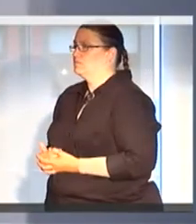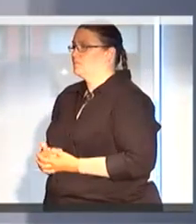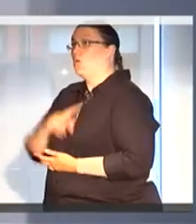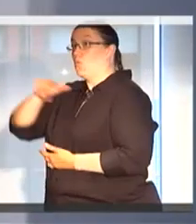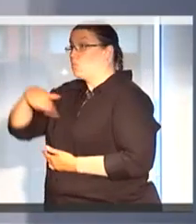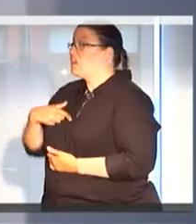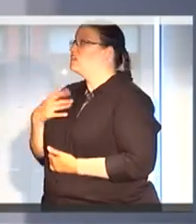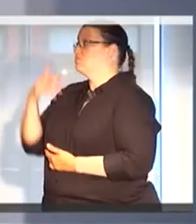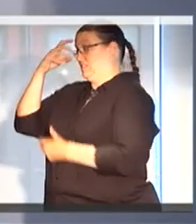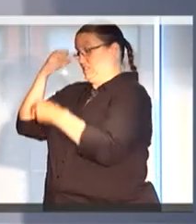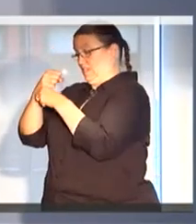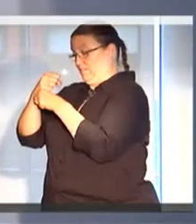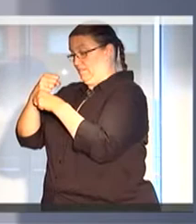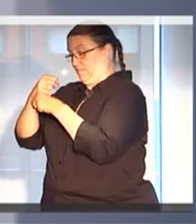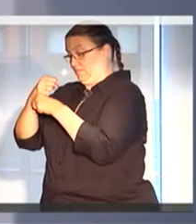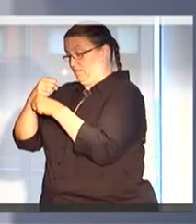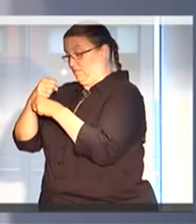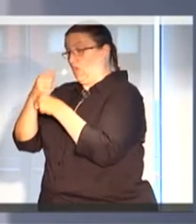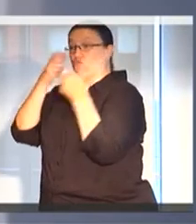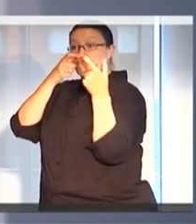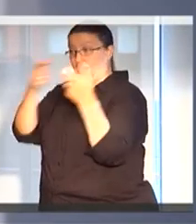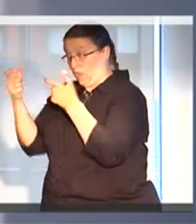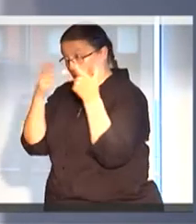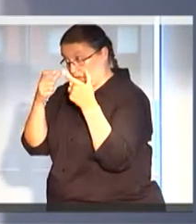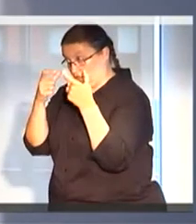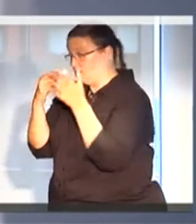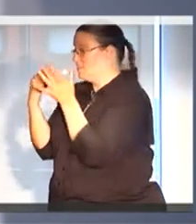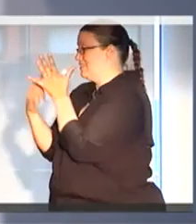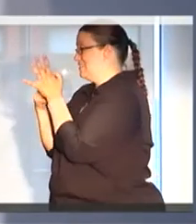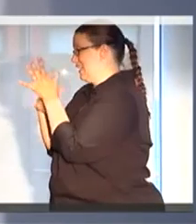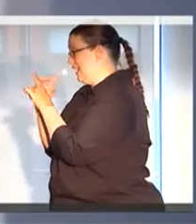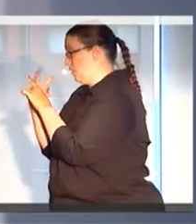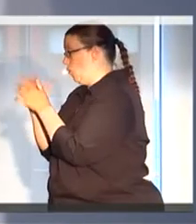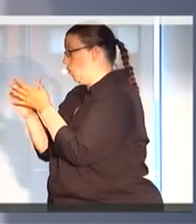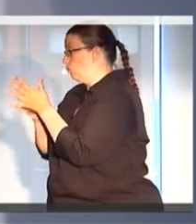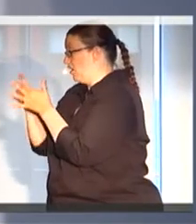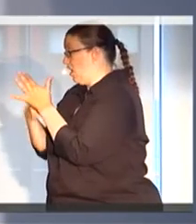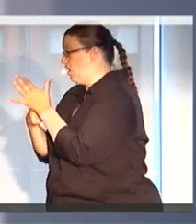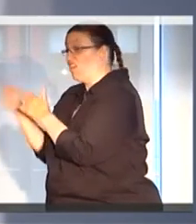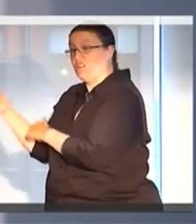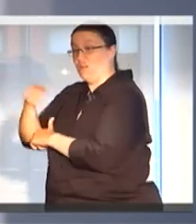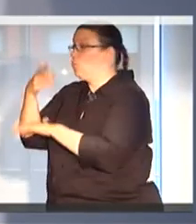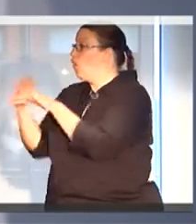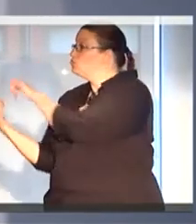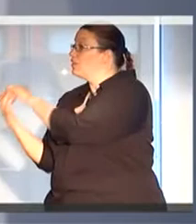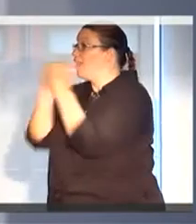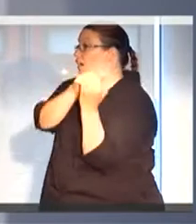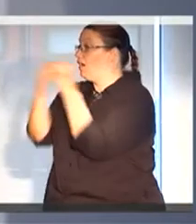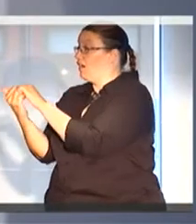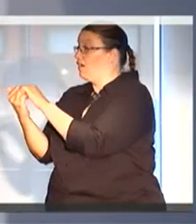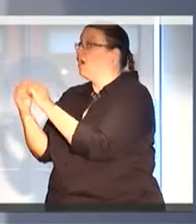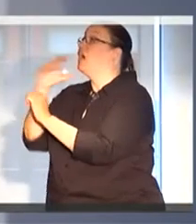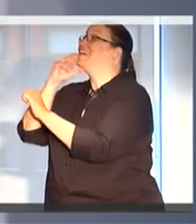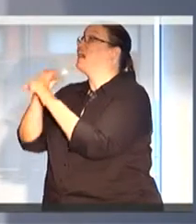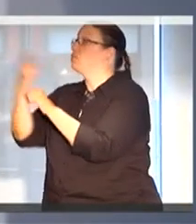We consider that as regulators and stakeholders working together, along with government, we can best ensure that the right regulatory tool is